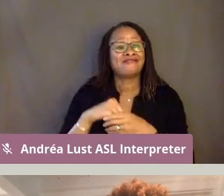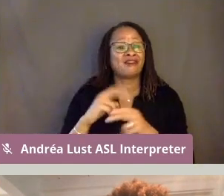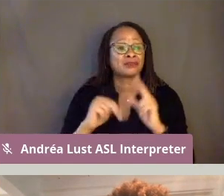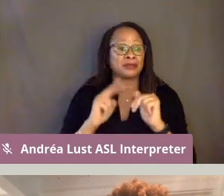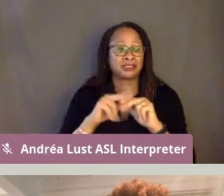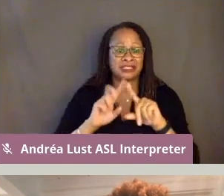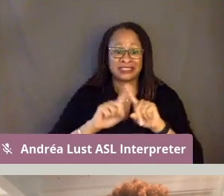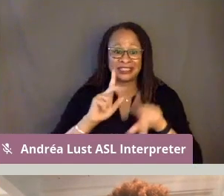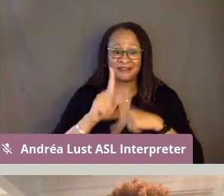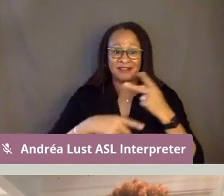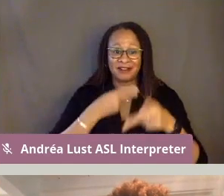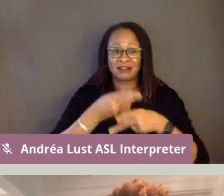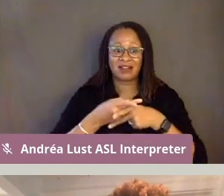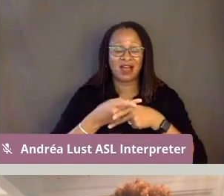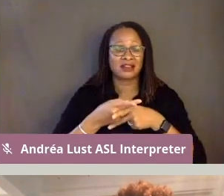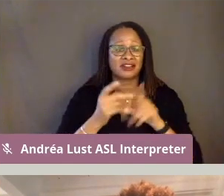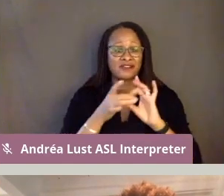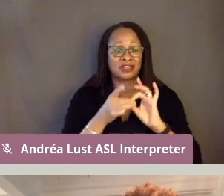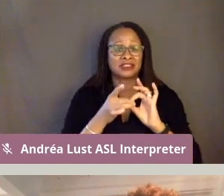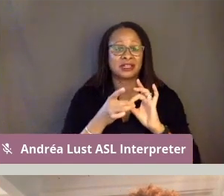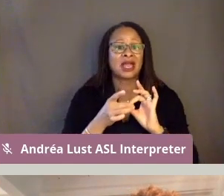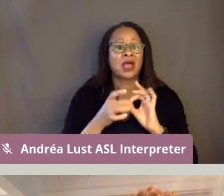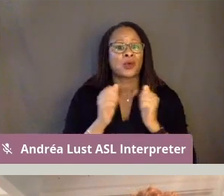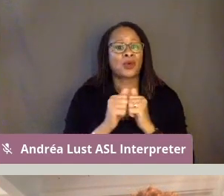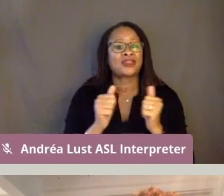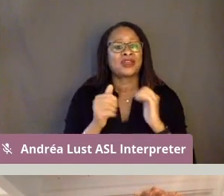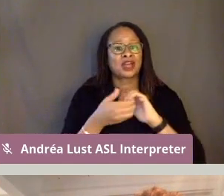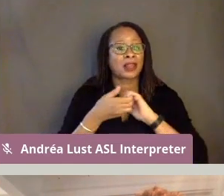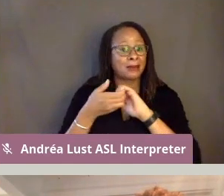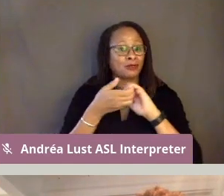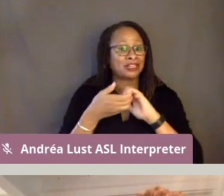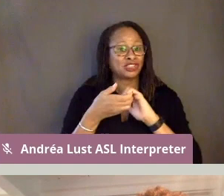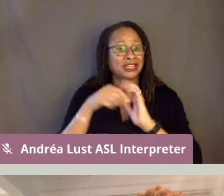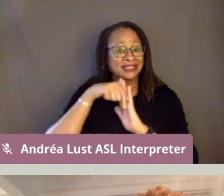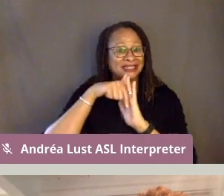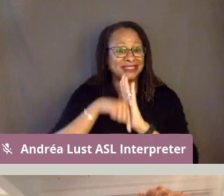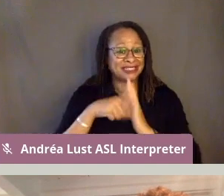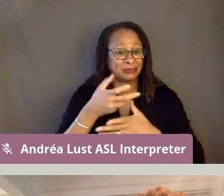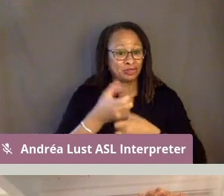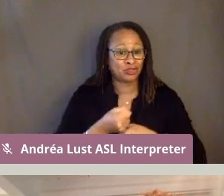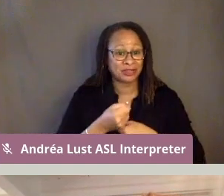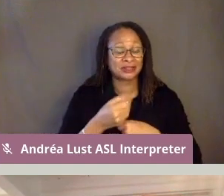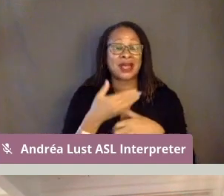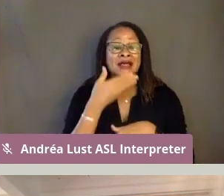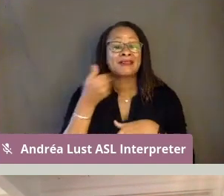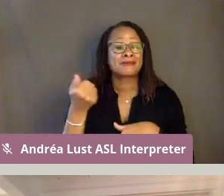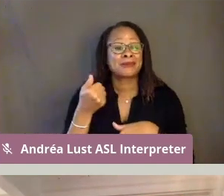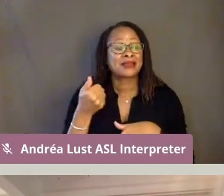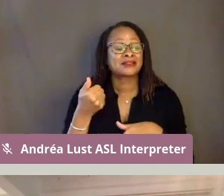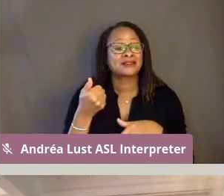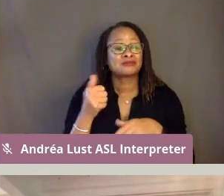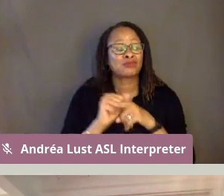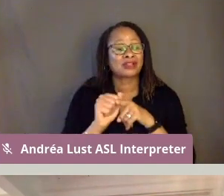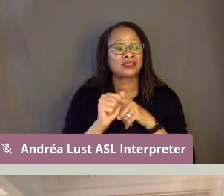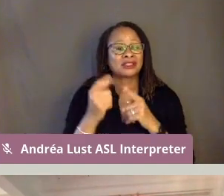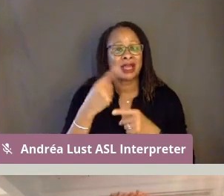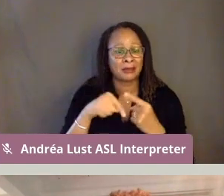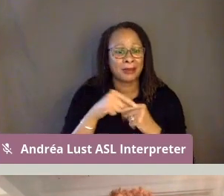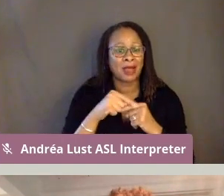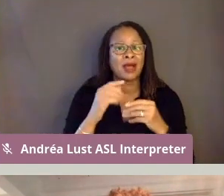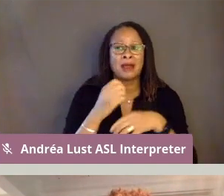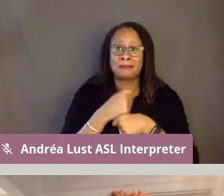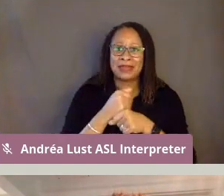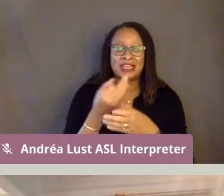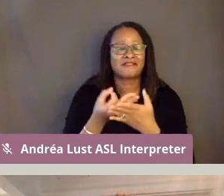that involves building a different type of relationship that's based on, you know, mutual collaboration and deeper trust. And, you know, some of the best practices are